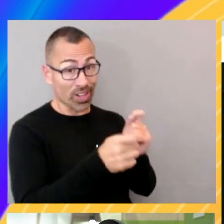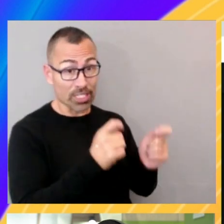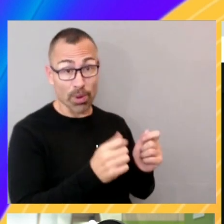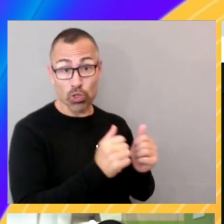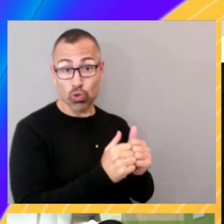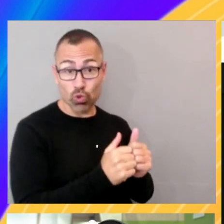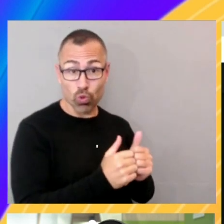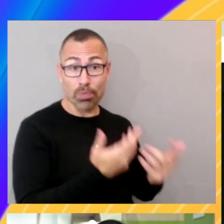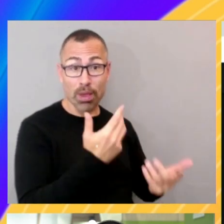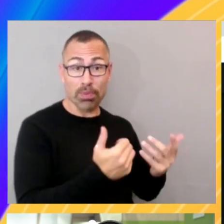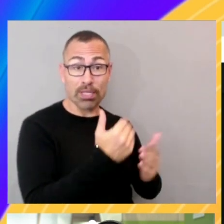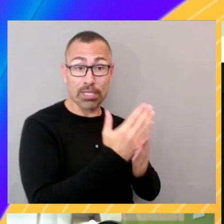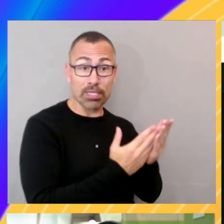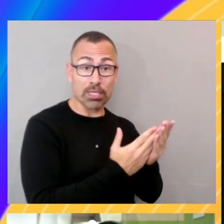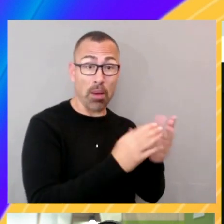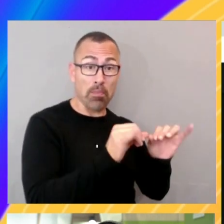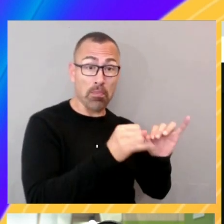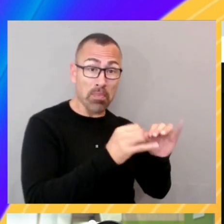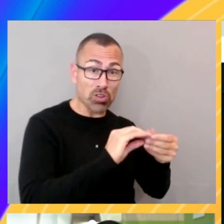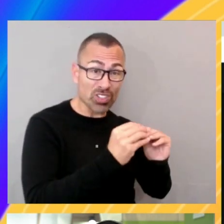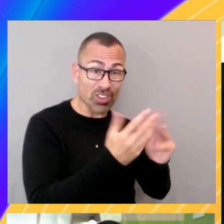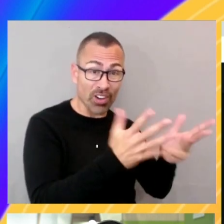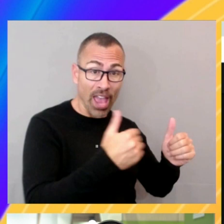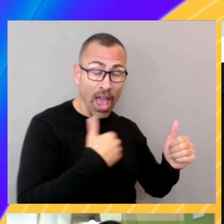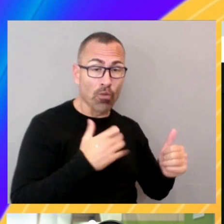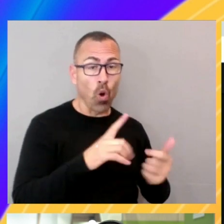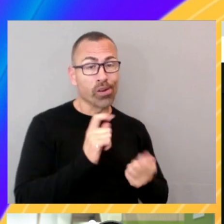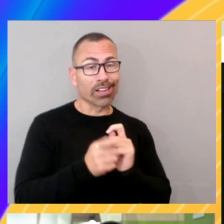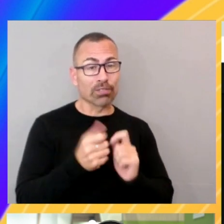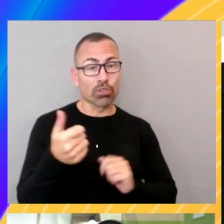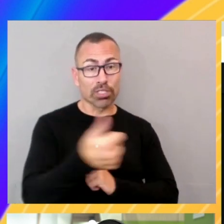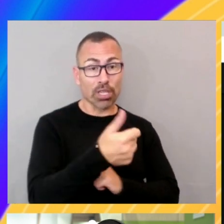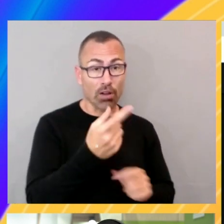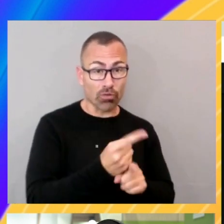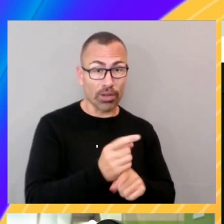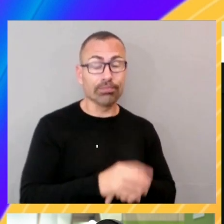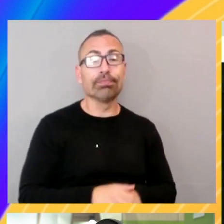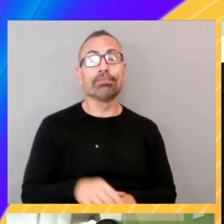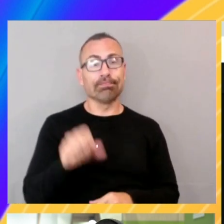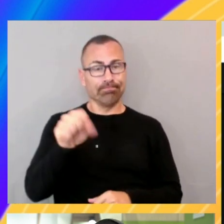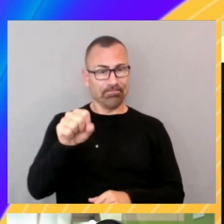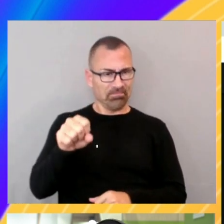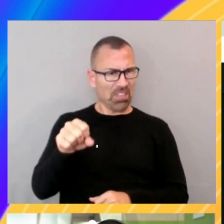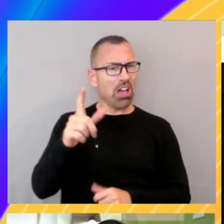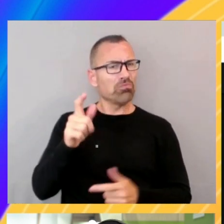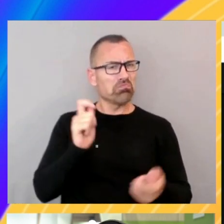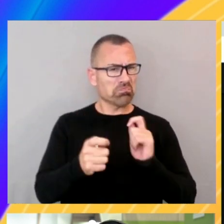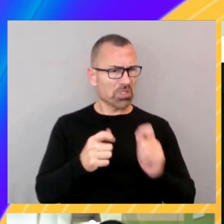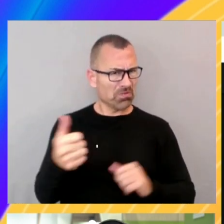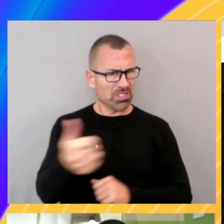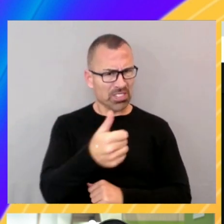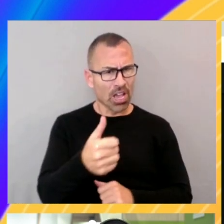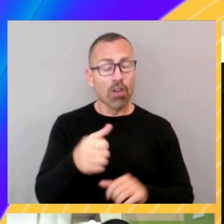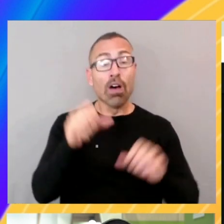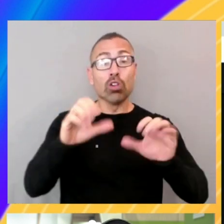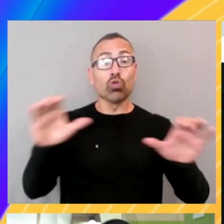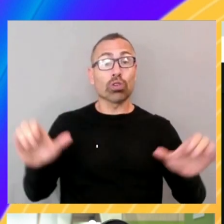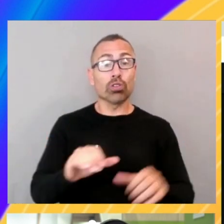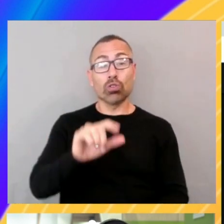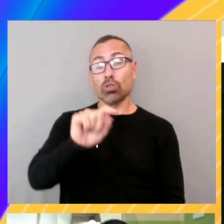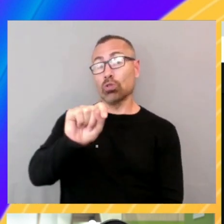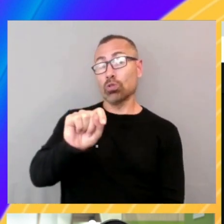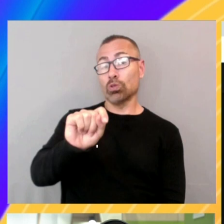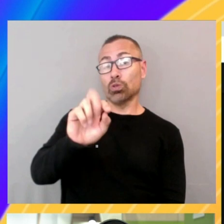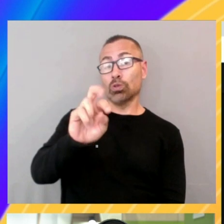maybe you can start calling. Yeah, absolutely. So you could definitely do custom metrics, and you can do tracing as well, and a